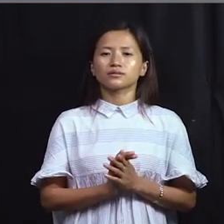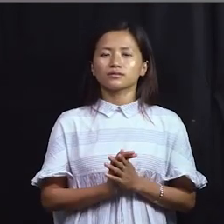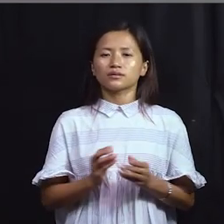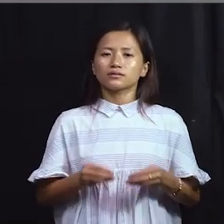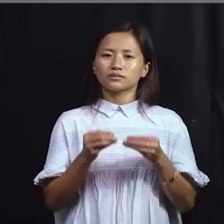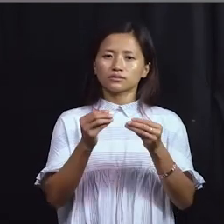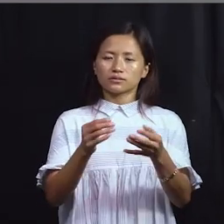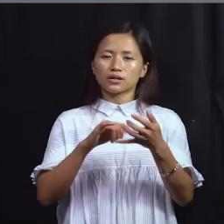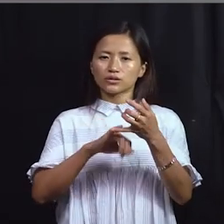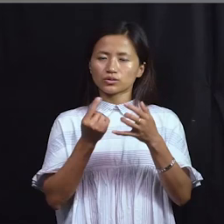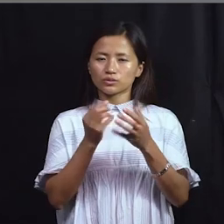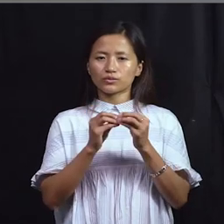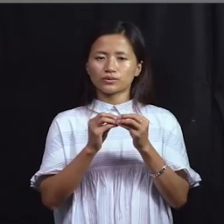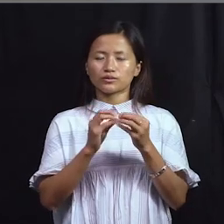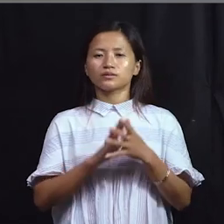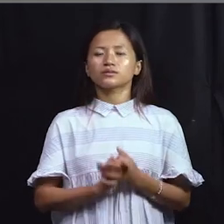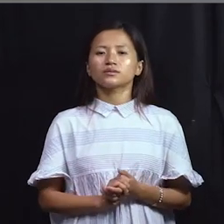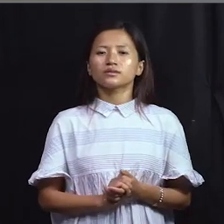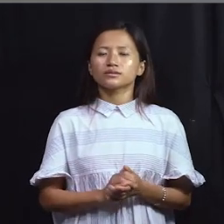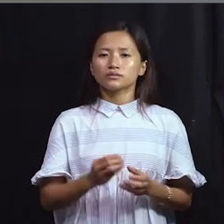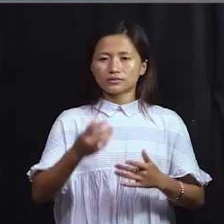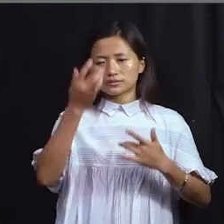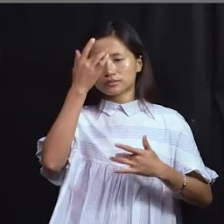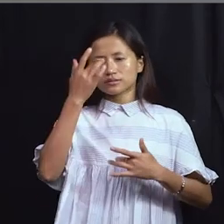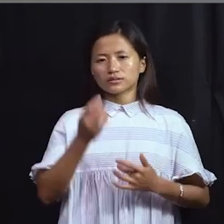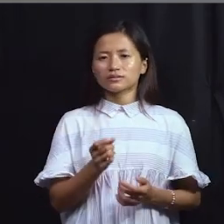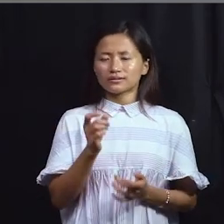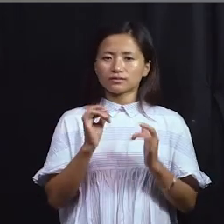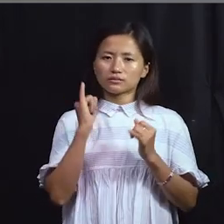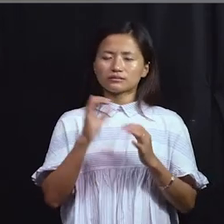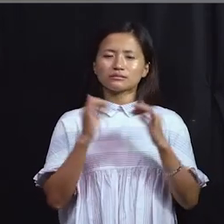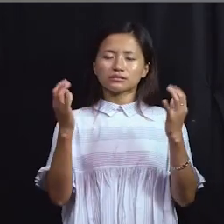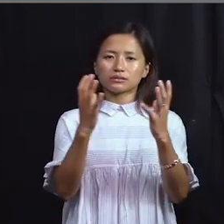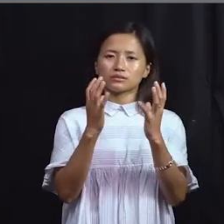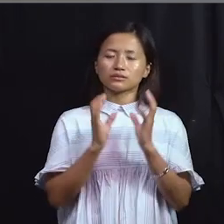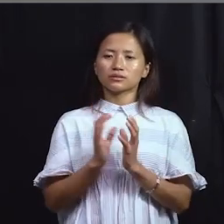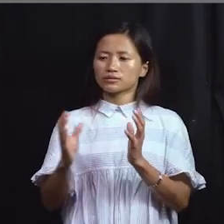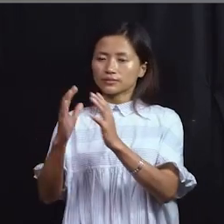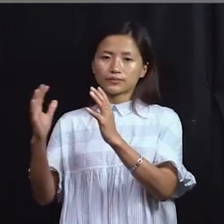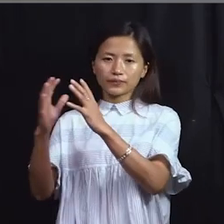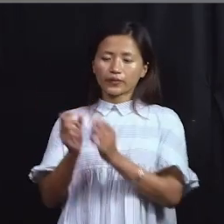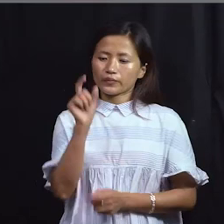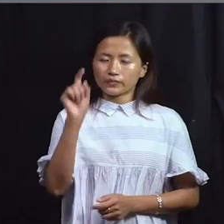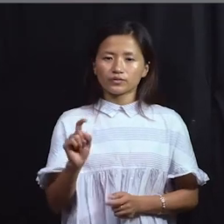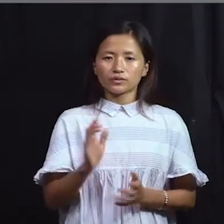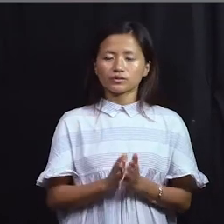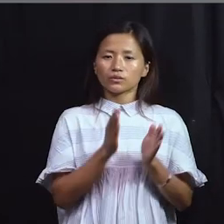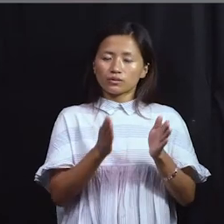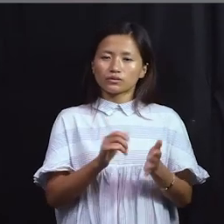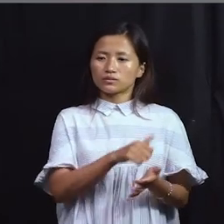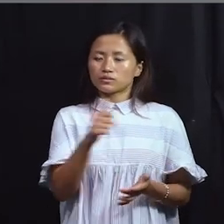giving subsidies to the sick industries or giving subsidies to the people who needs in order